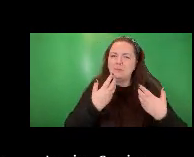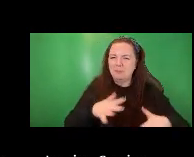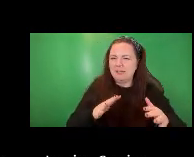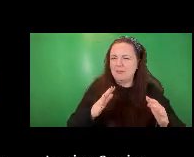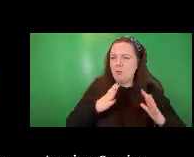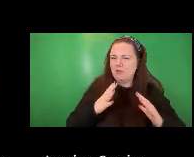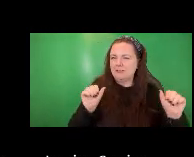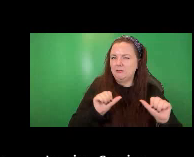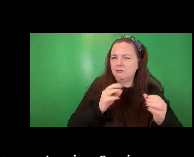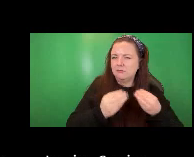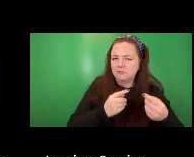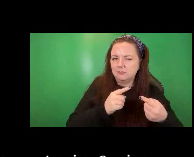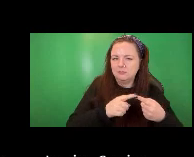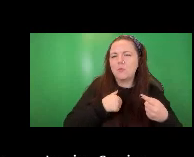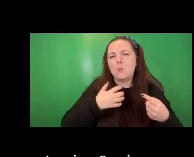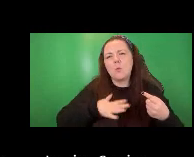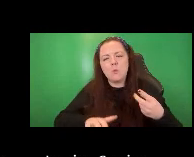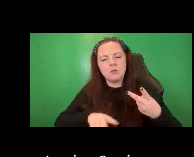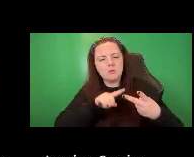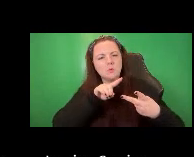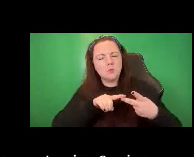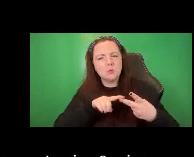this thing called the Joint Forward Plan.